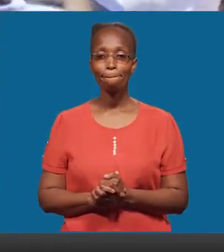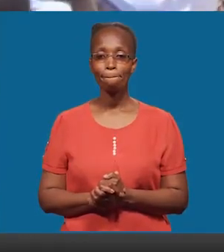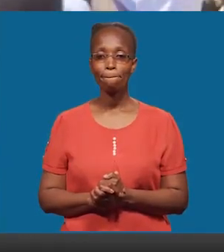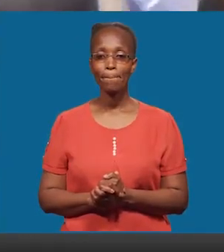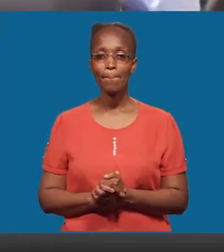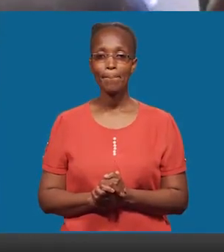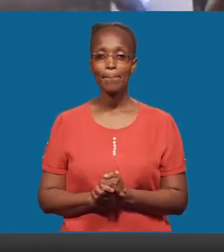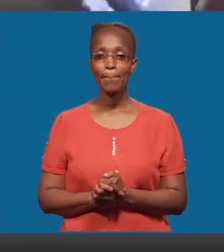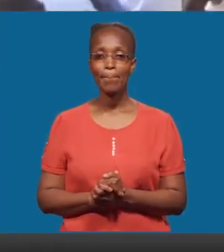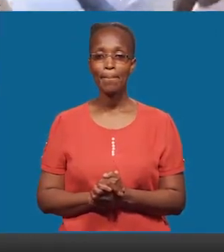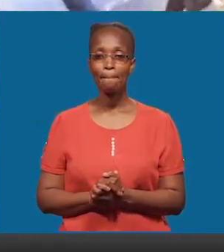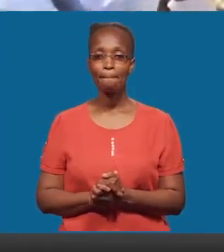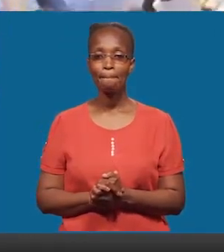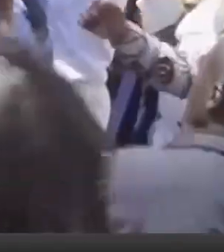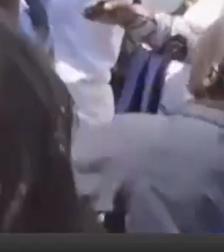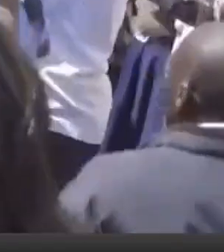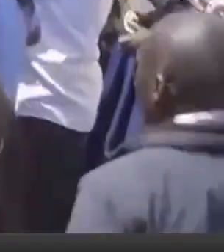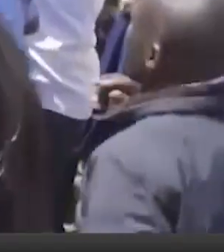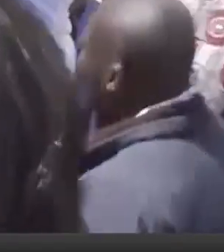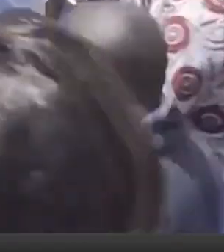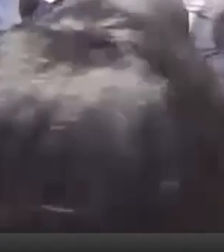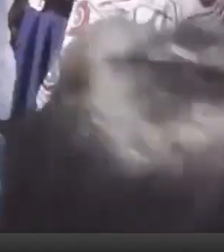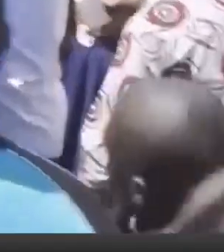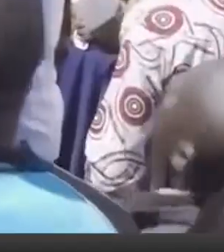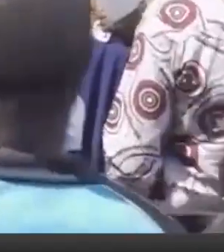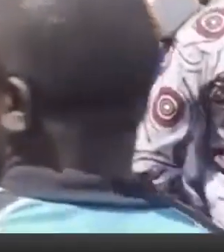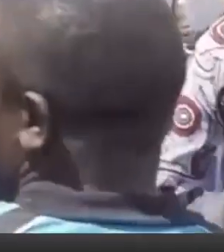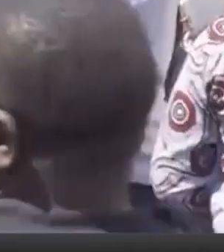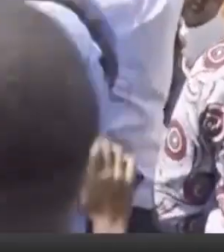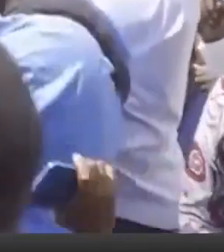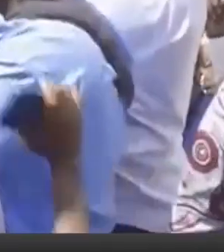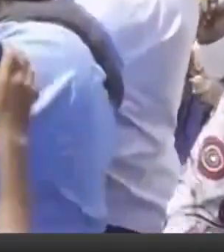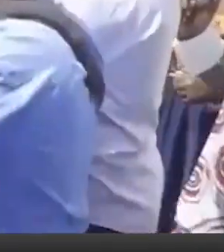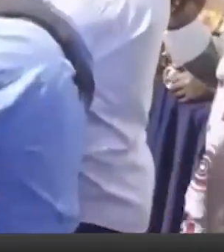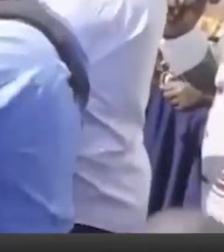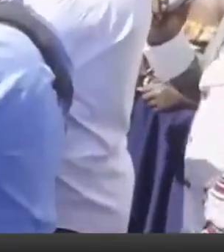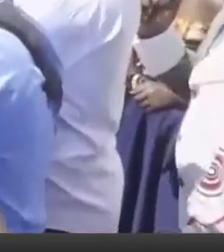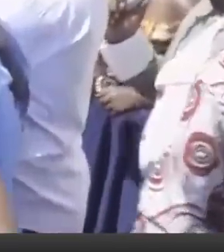Caro Christopher, Undugu TV.